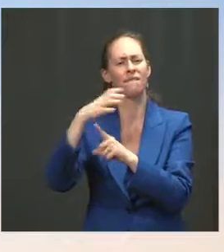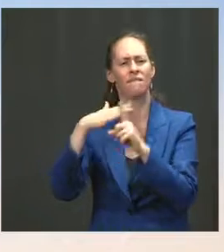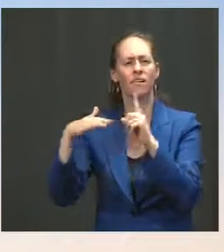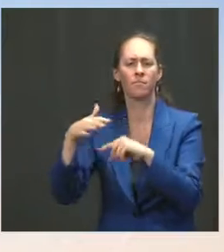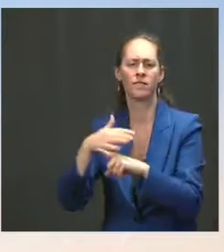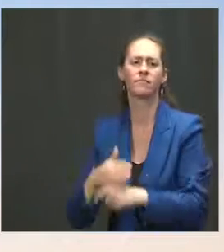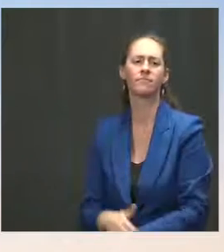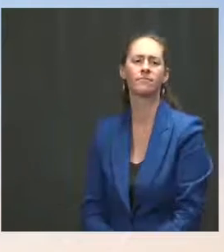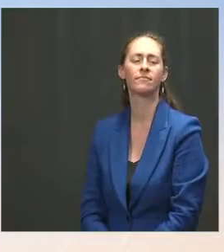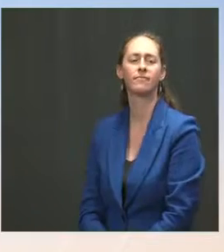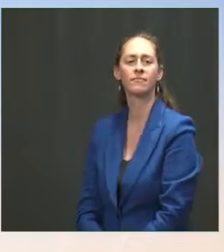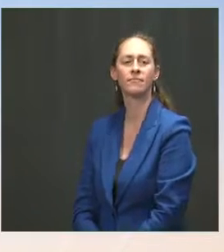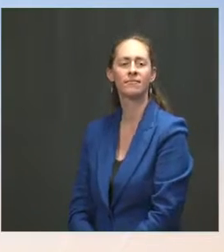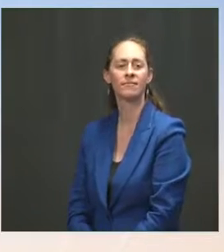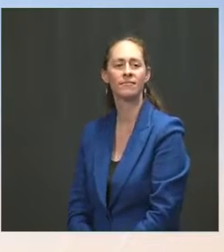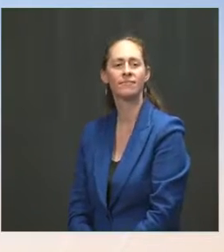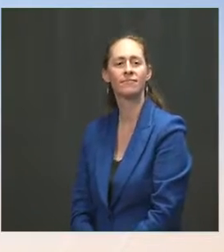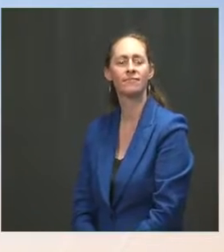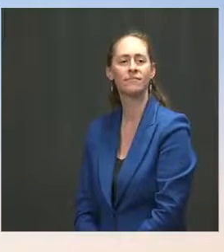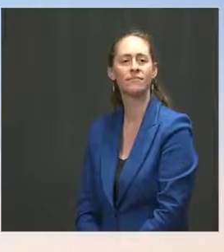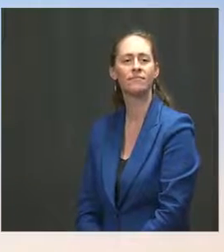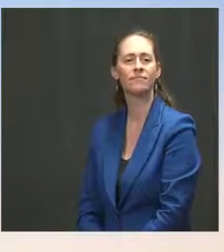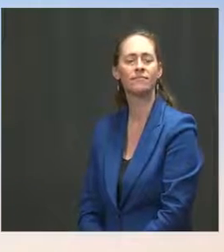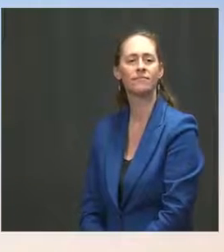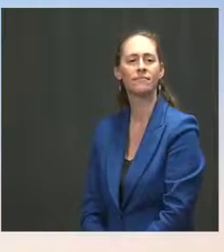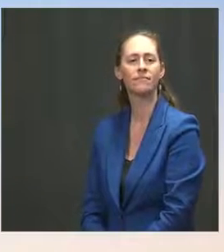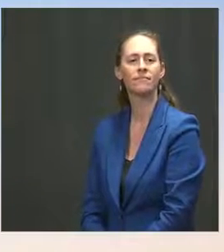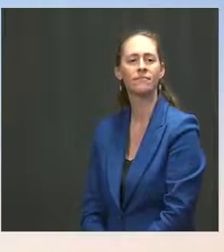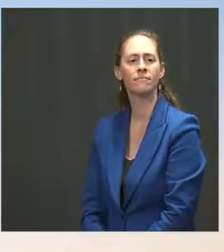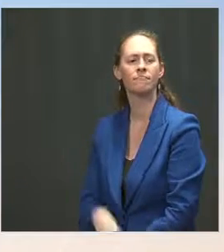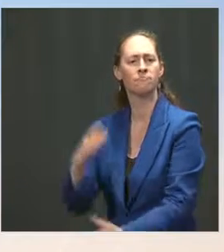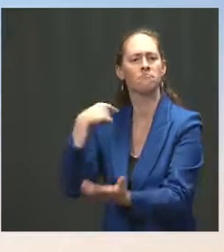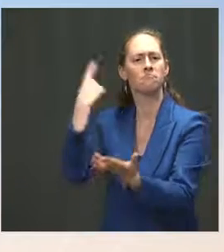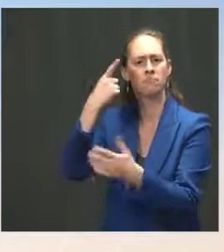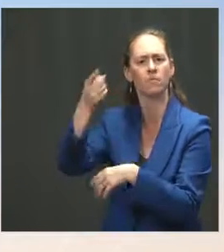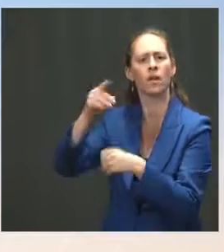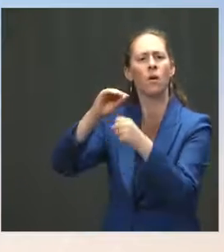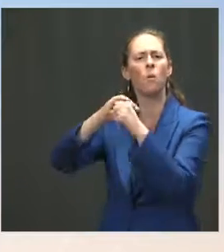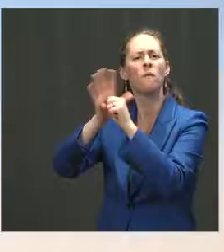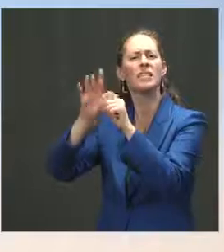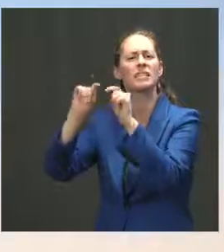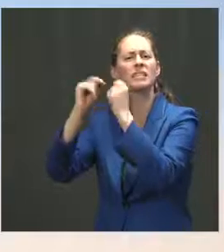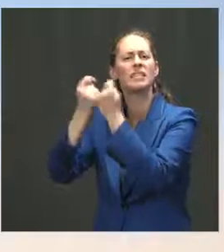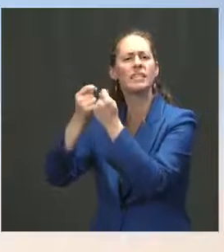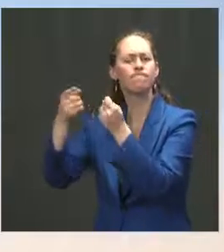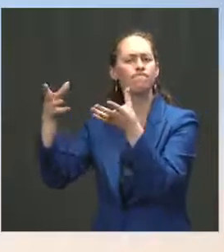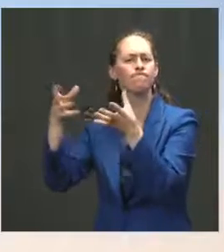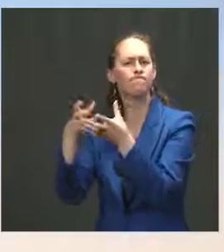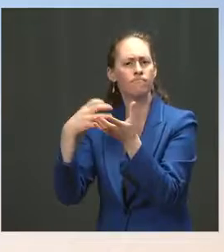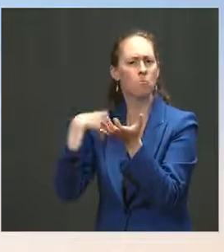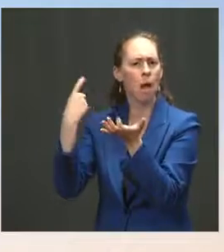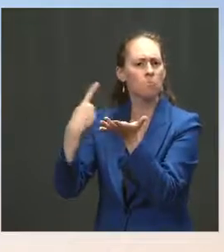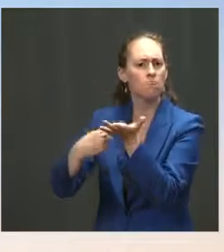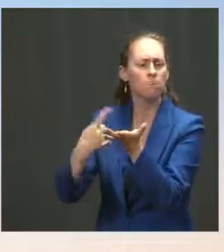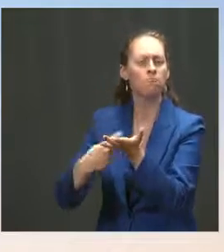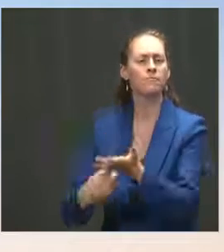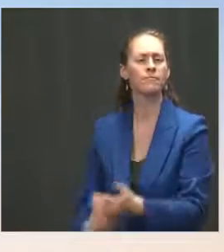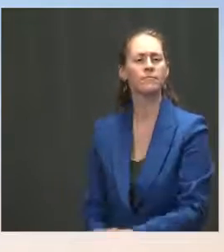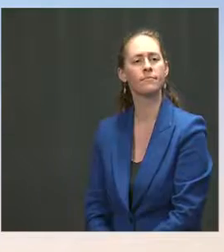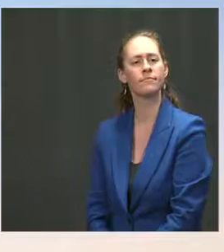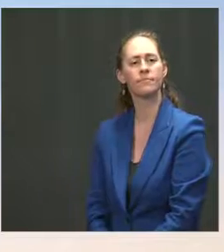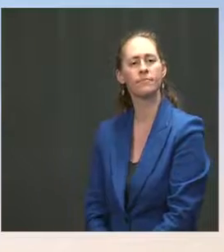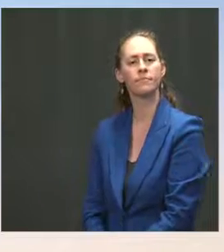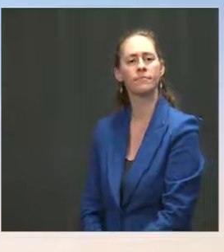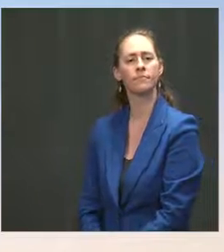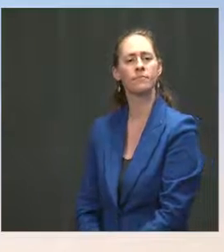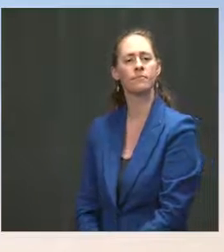next opportunity, but what is the assessment that the White House has received in terms of the projection for when this Delta variant